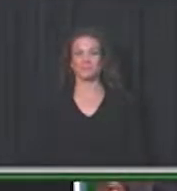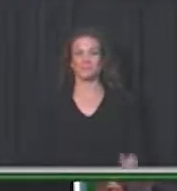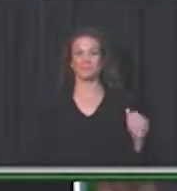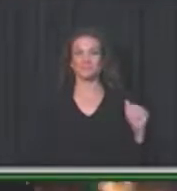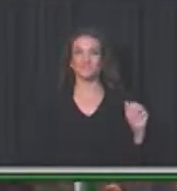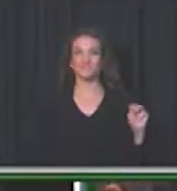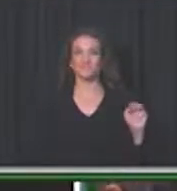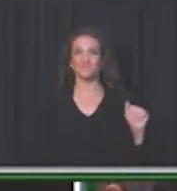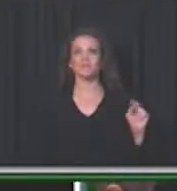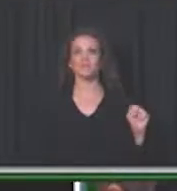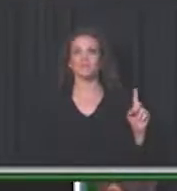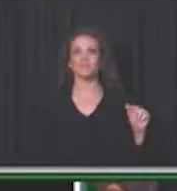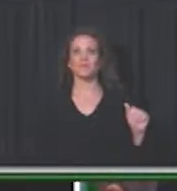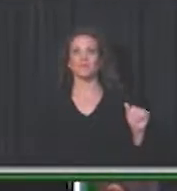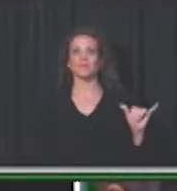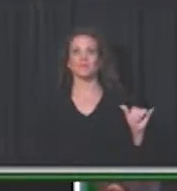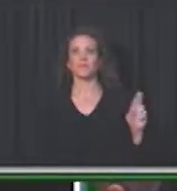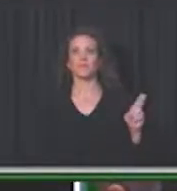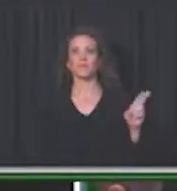Amanda Uritio.